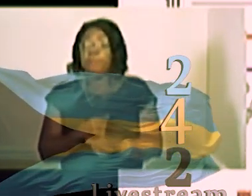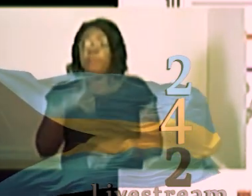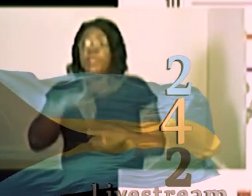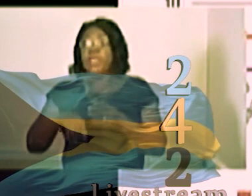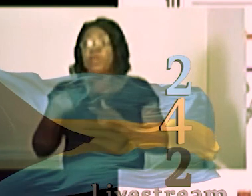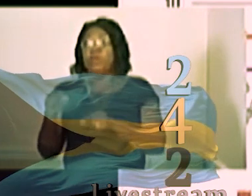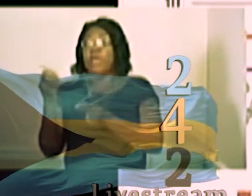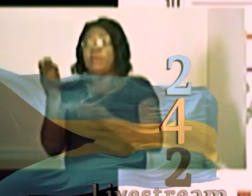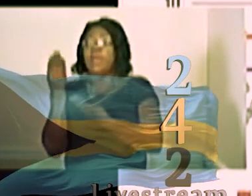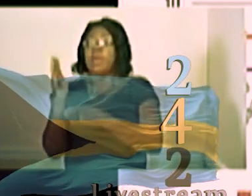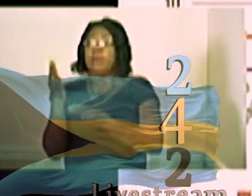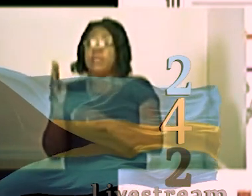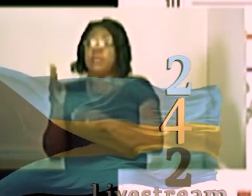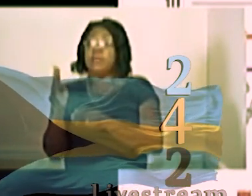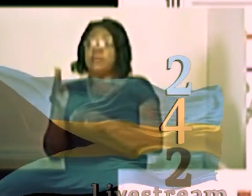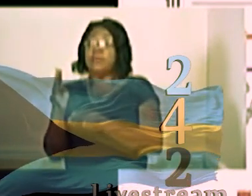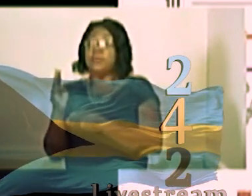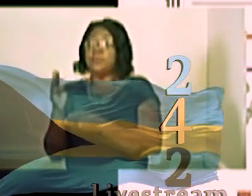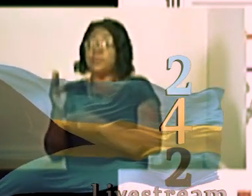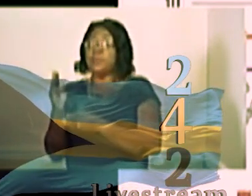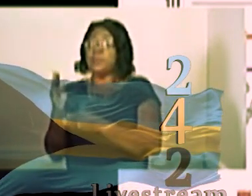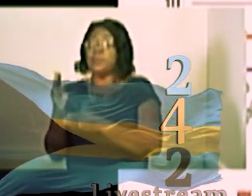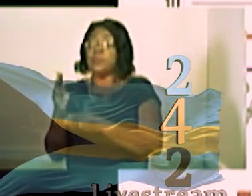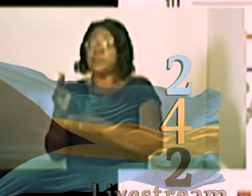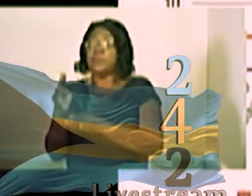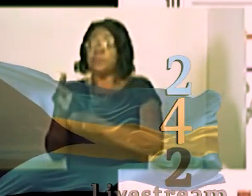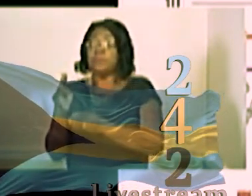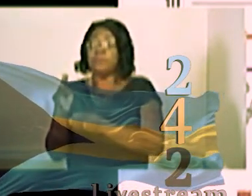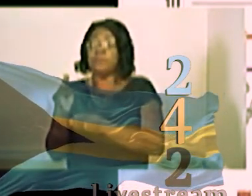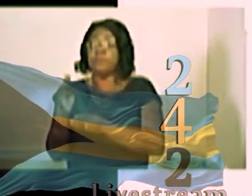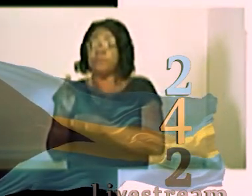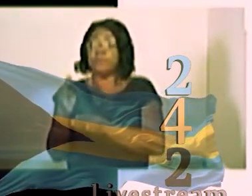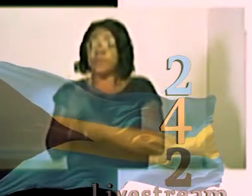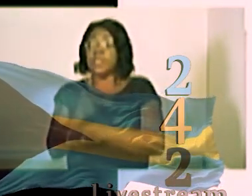In Grand Bahama, the next grid, please.